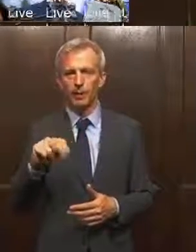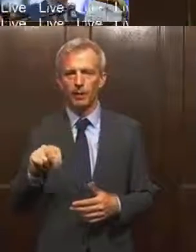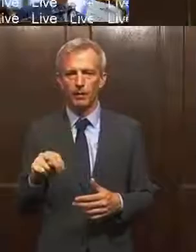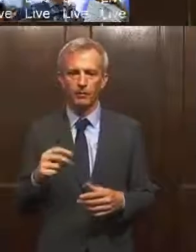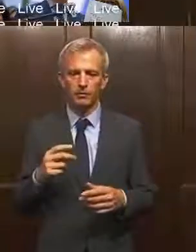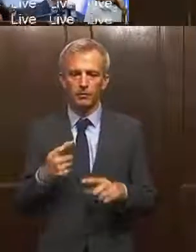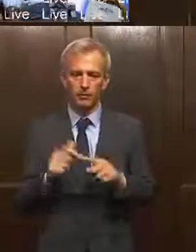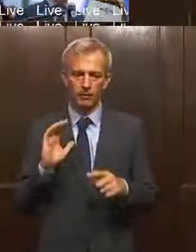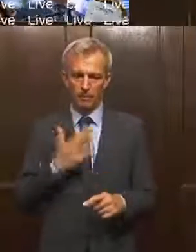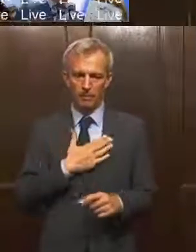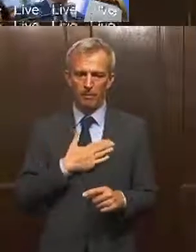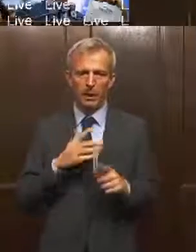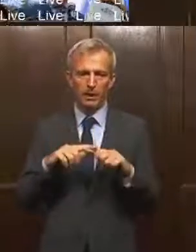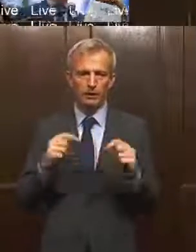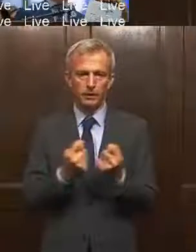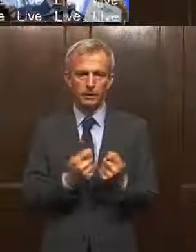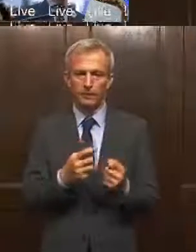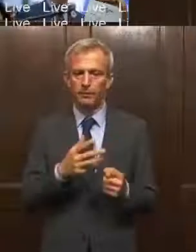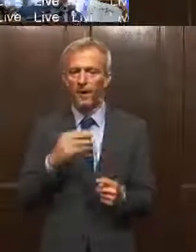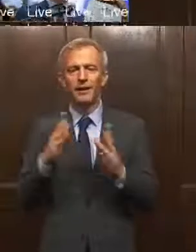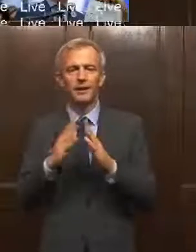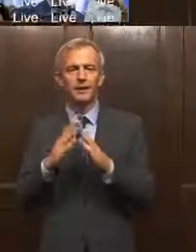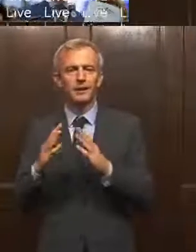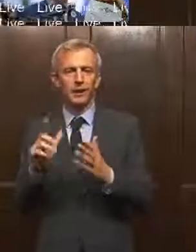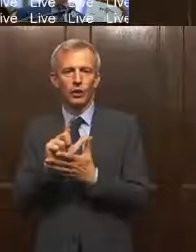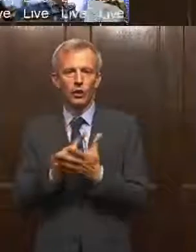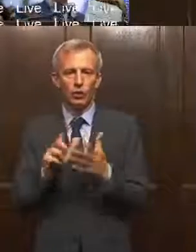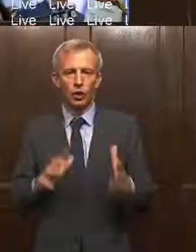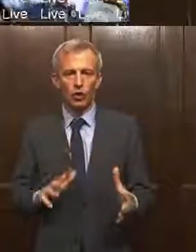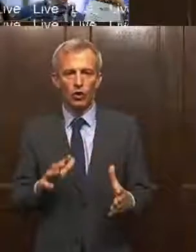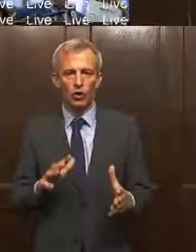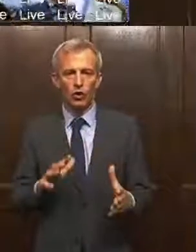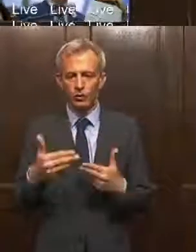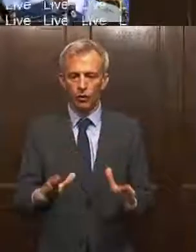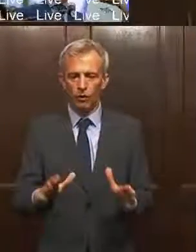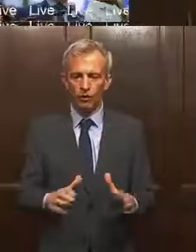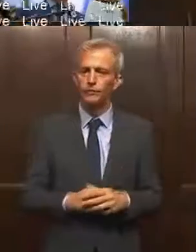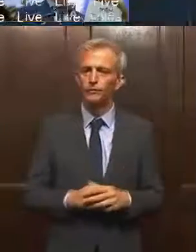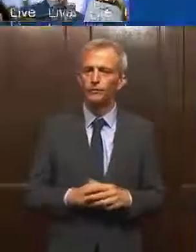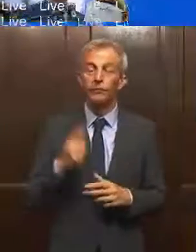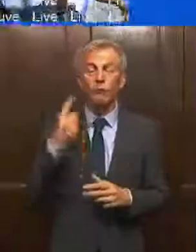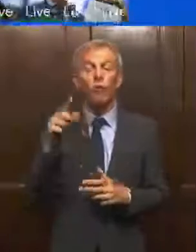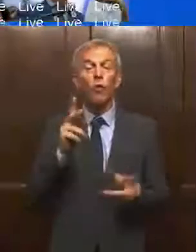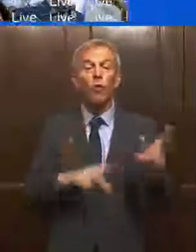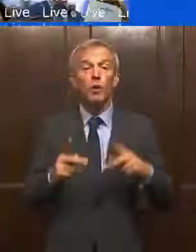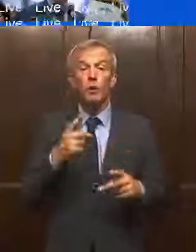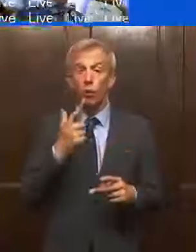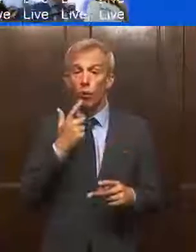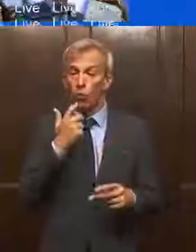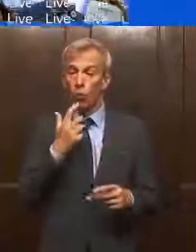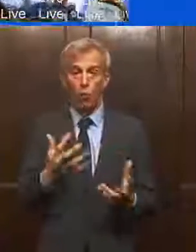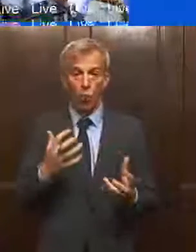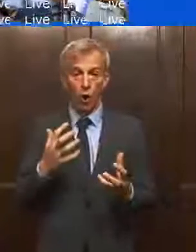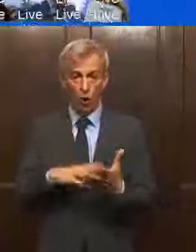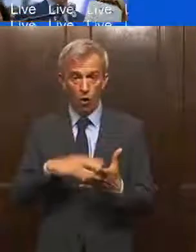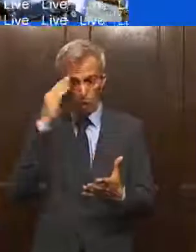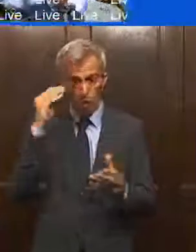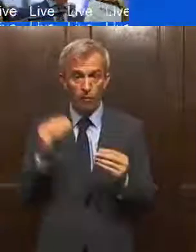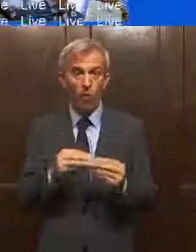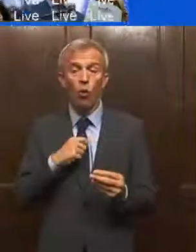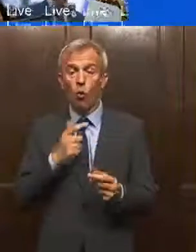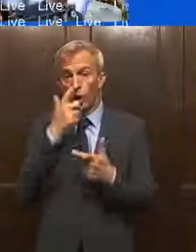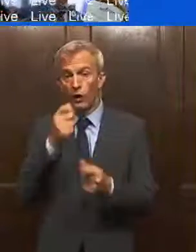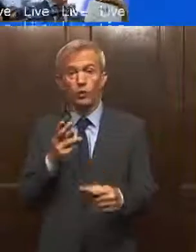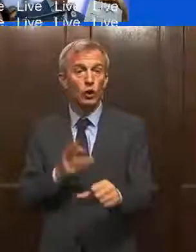the City Attorney's Office who's put this together. For those who want to learn more and who are interested in joining this cause, please find out